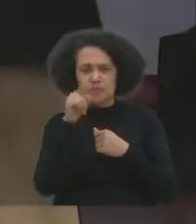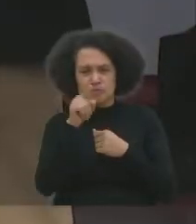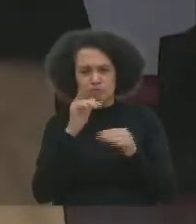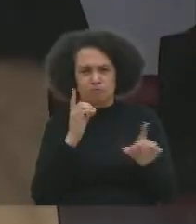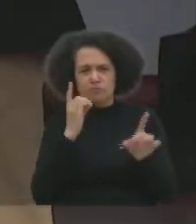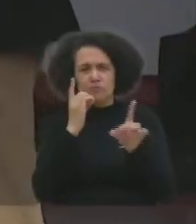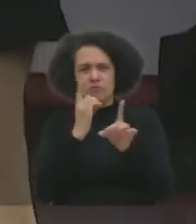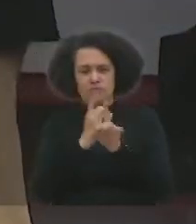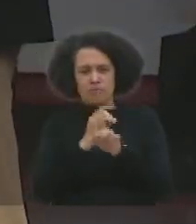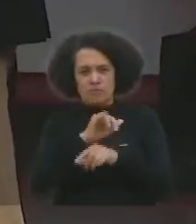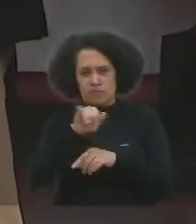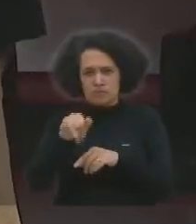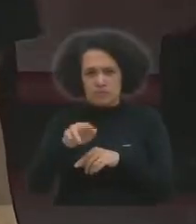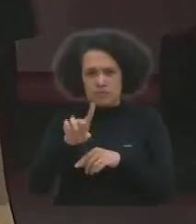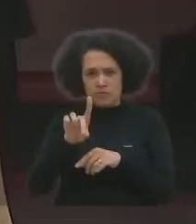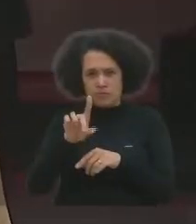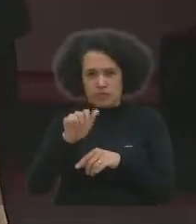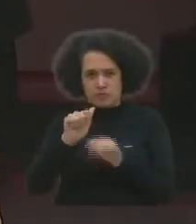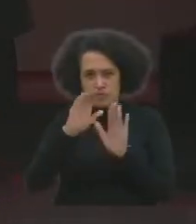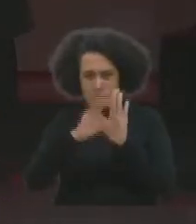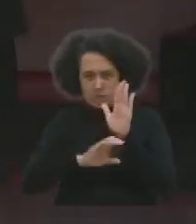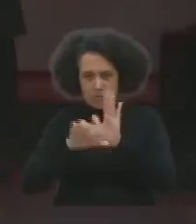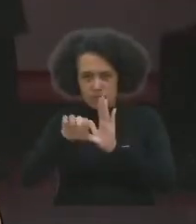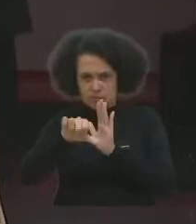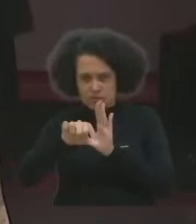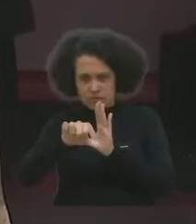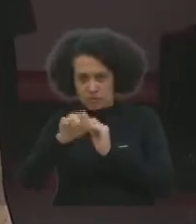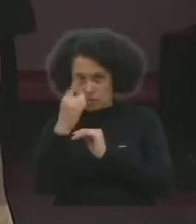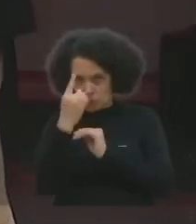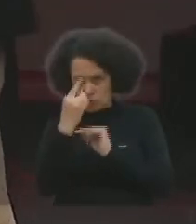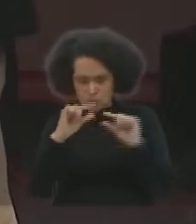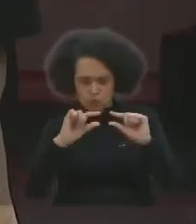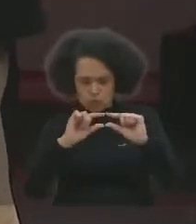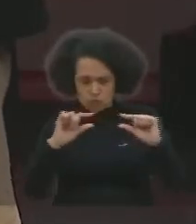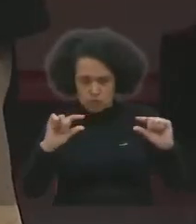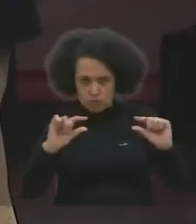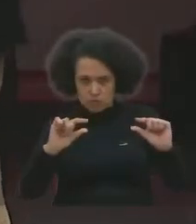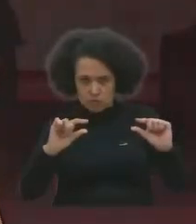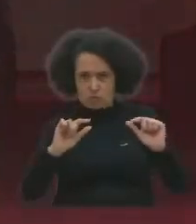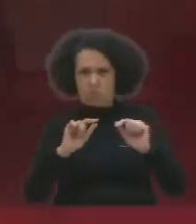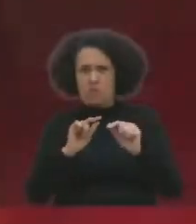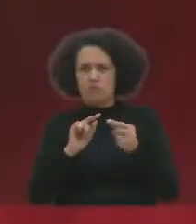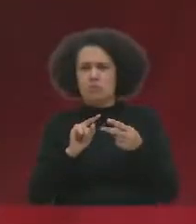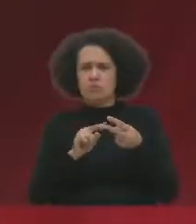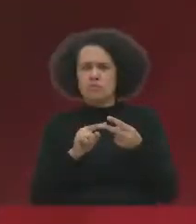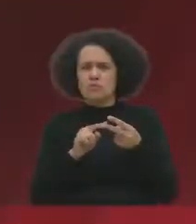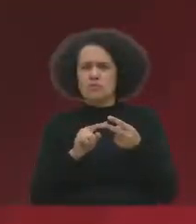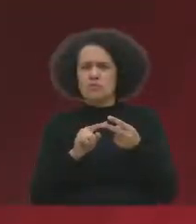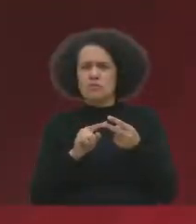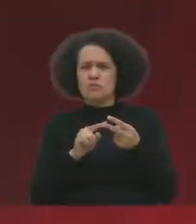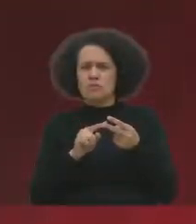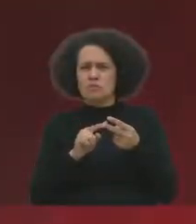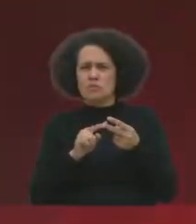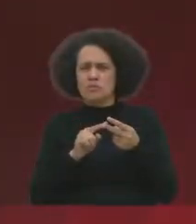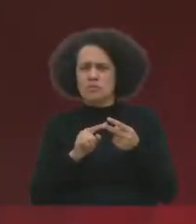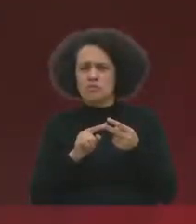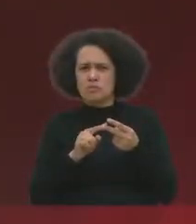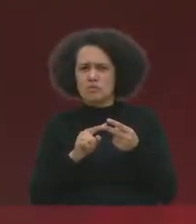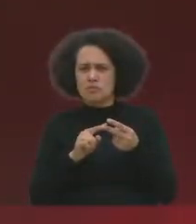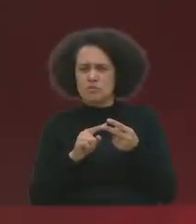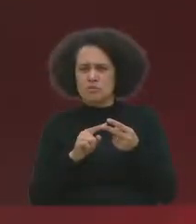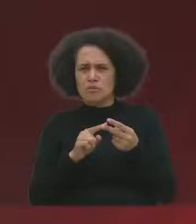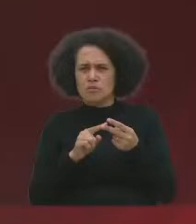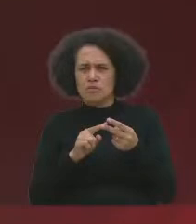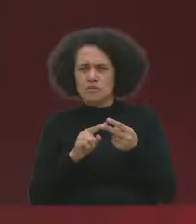isso em Judas capítulo 9. Just one verse. Apenas um versículo. Where we see Michael is contending over